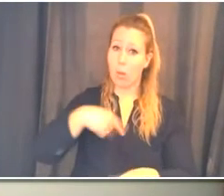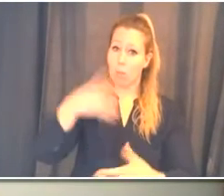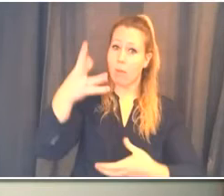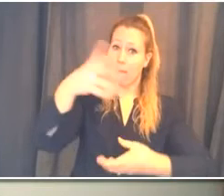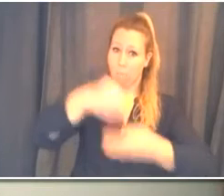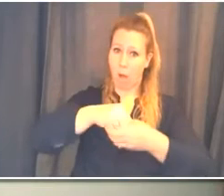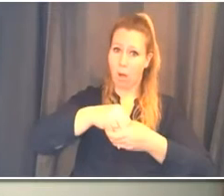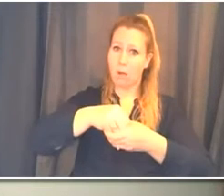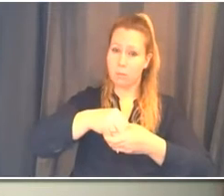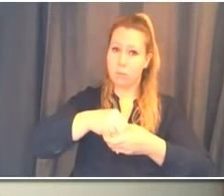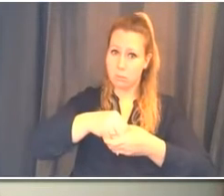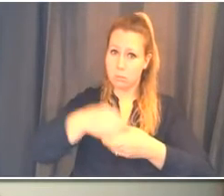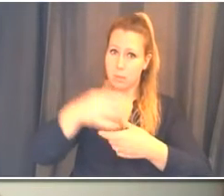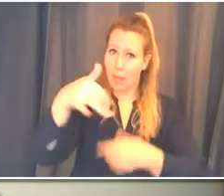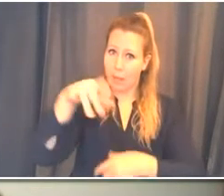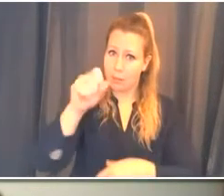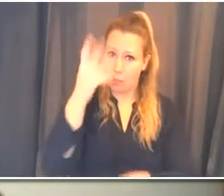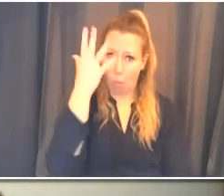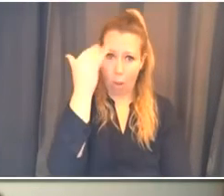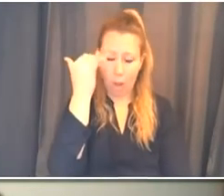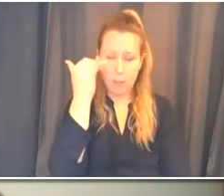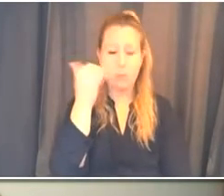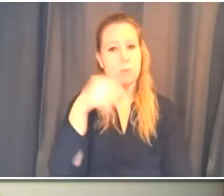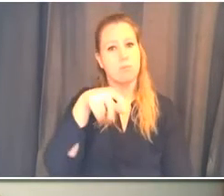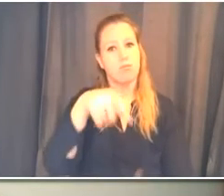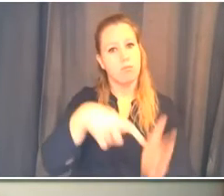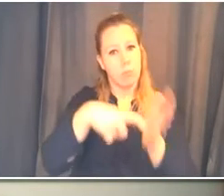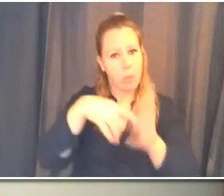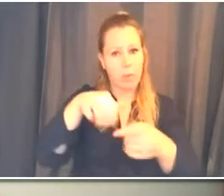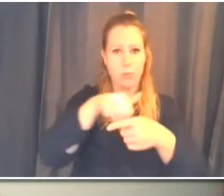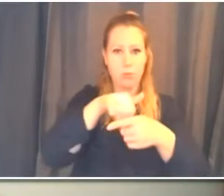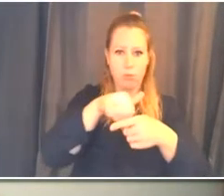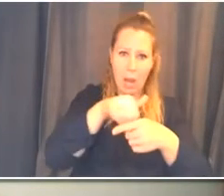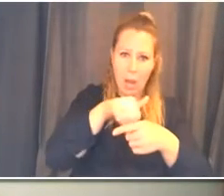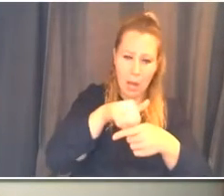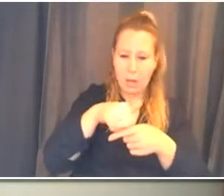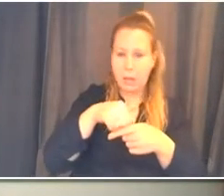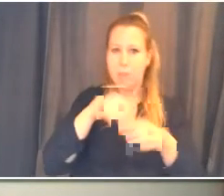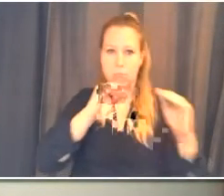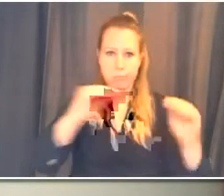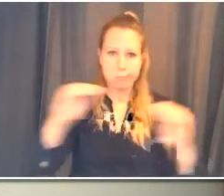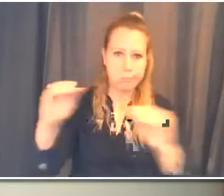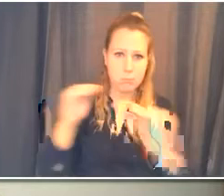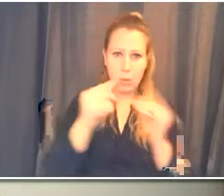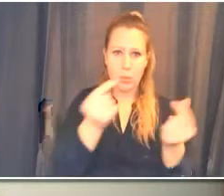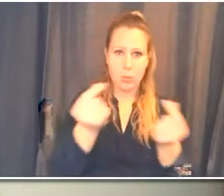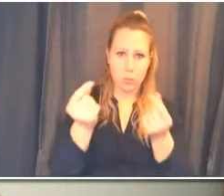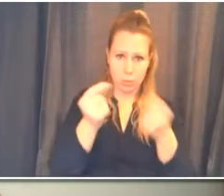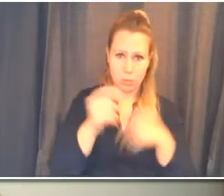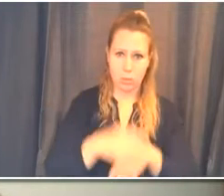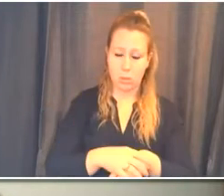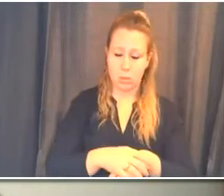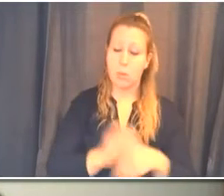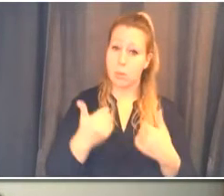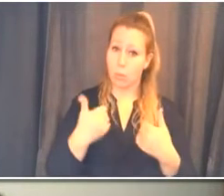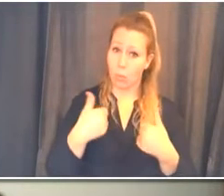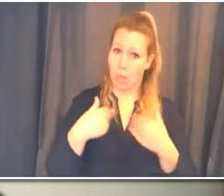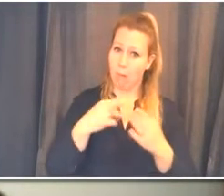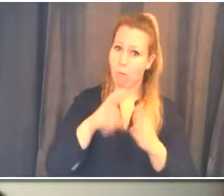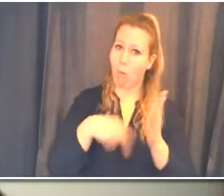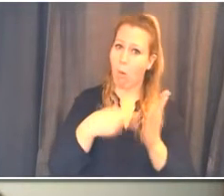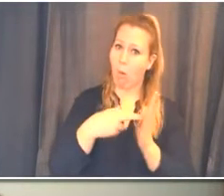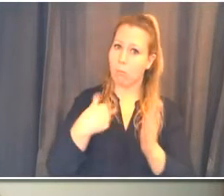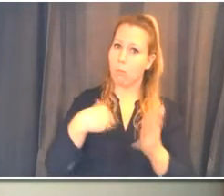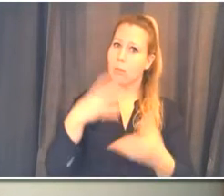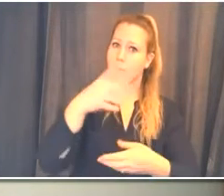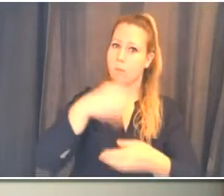end in terms of making sure that our folks know how to use it and to ensure that nobody slips through the cracks that uses the text 911